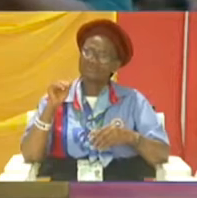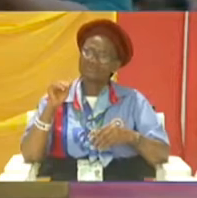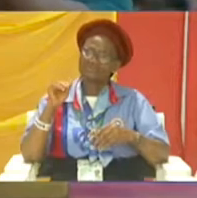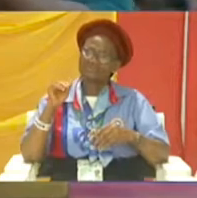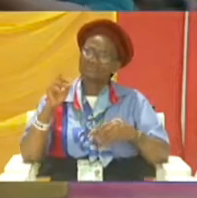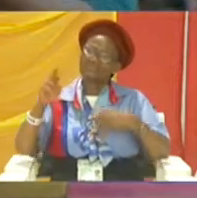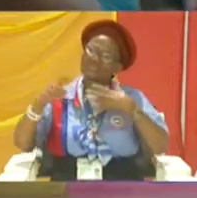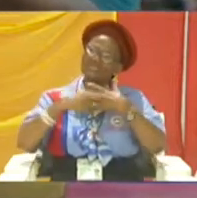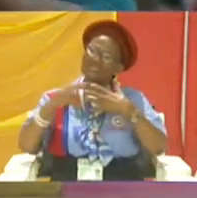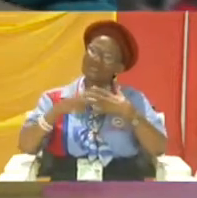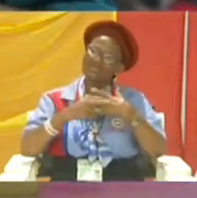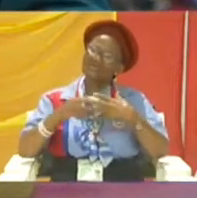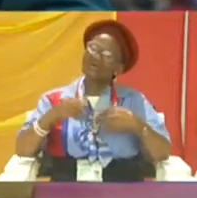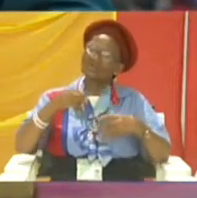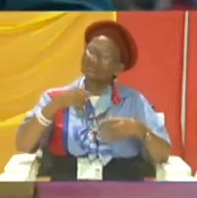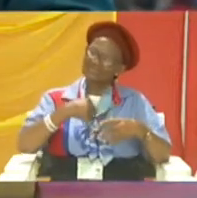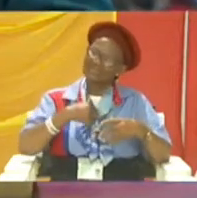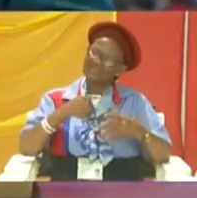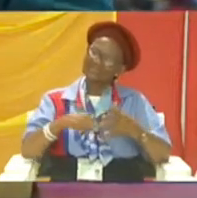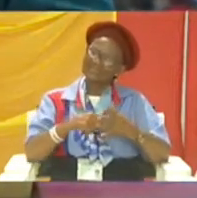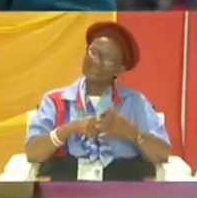restore me this once.